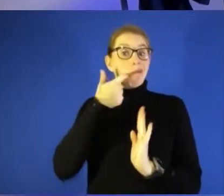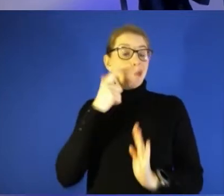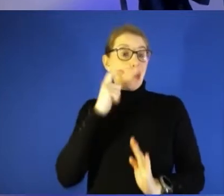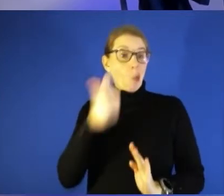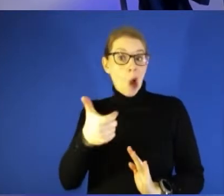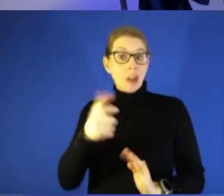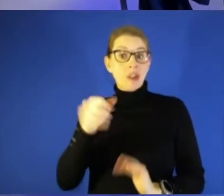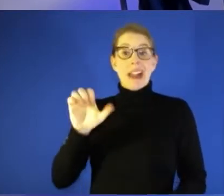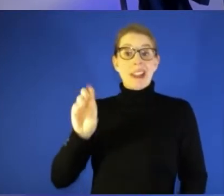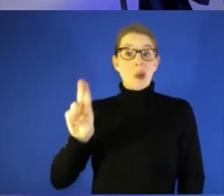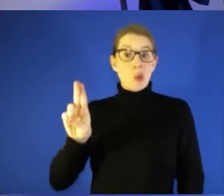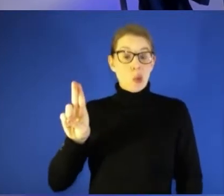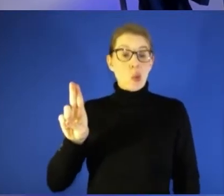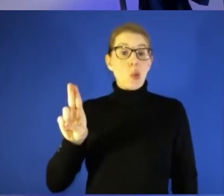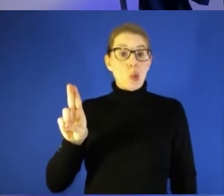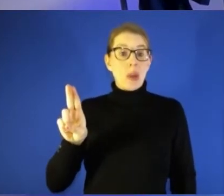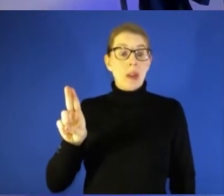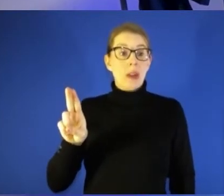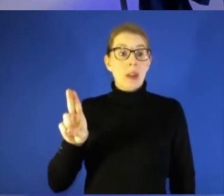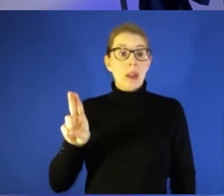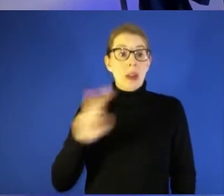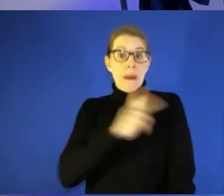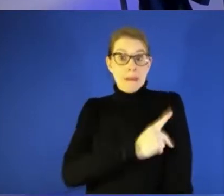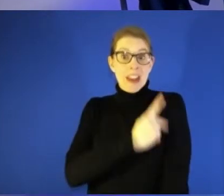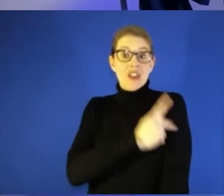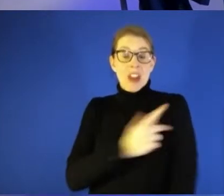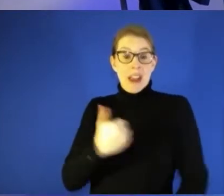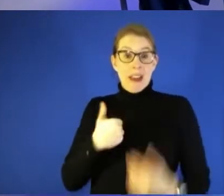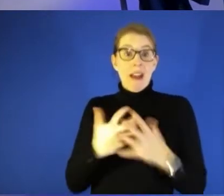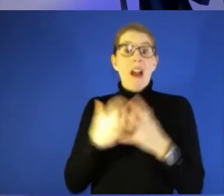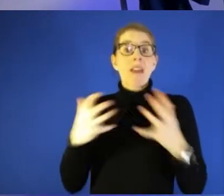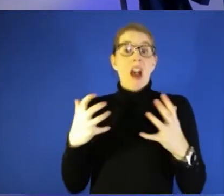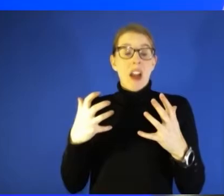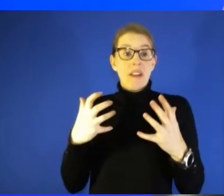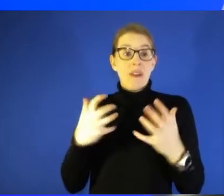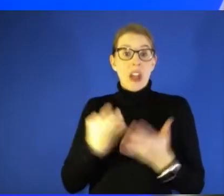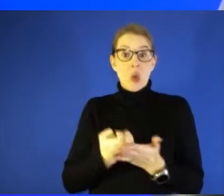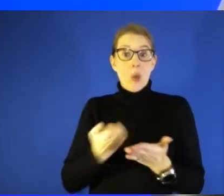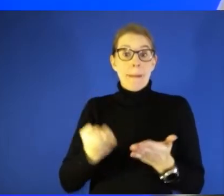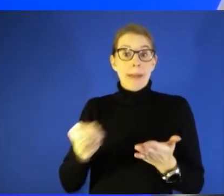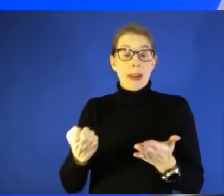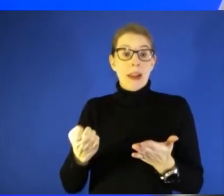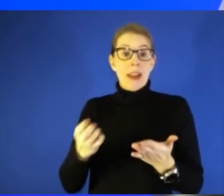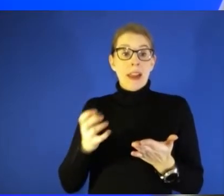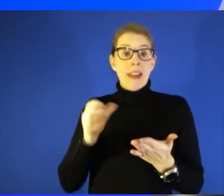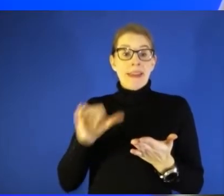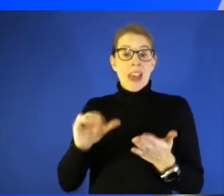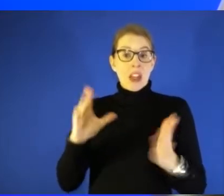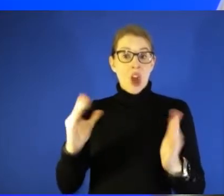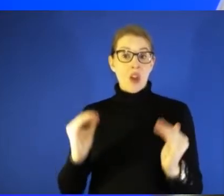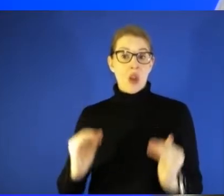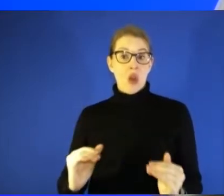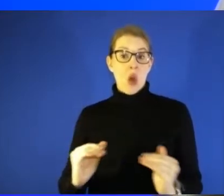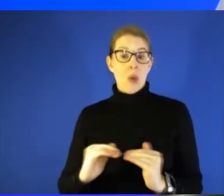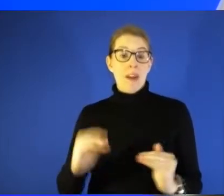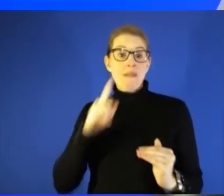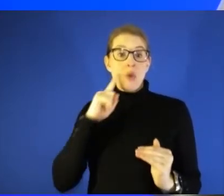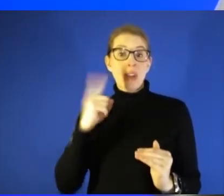ICU, that patient had a lot of equipment around them. That, I would say, is on the low end for someone really sick with